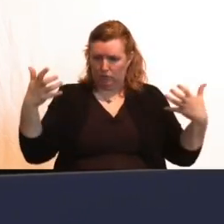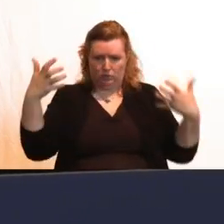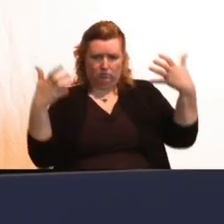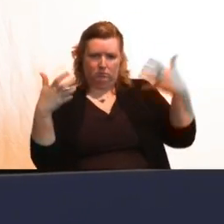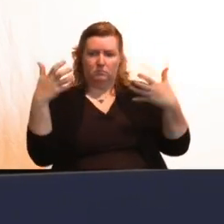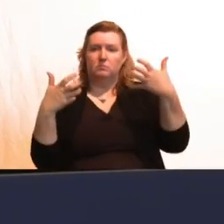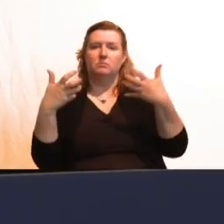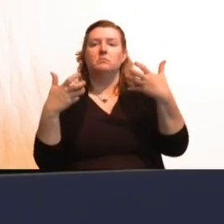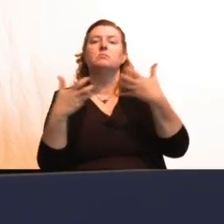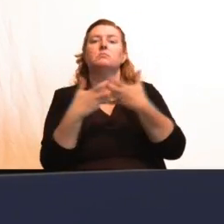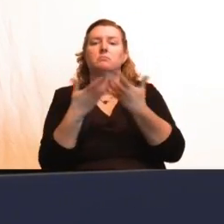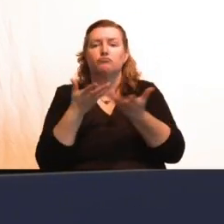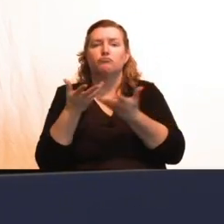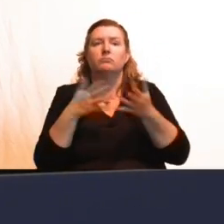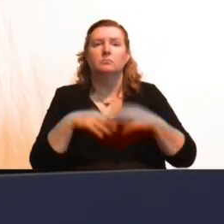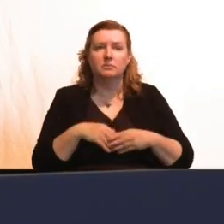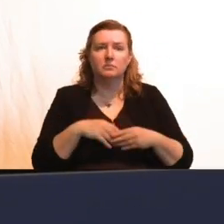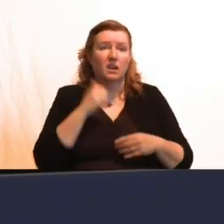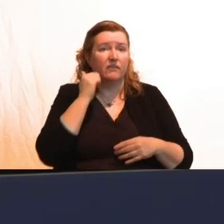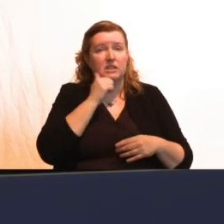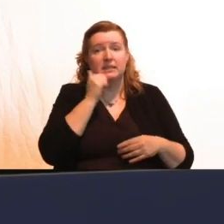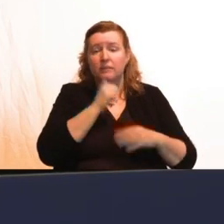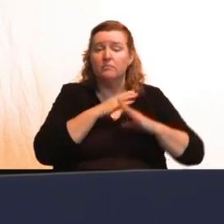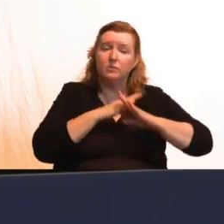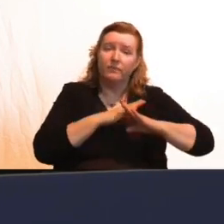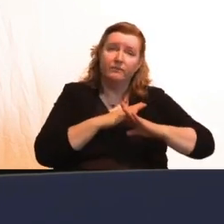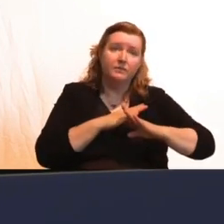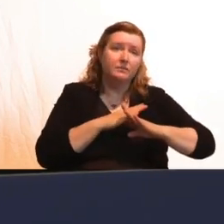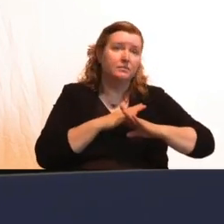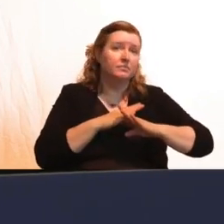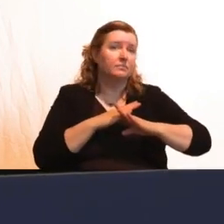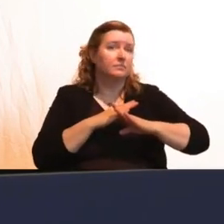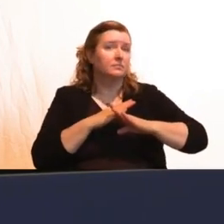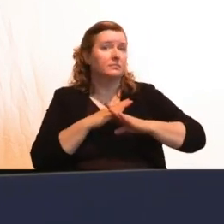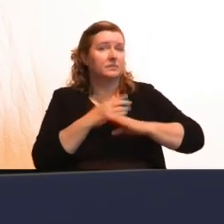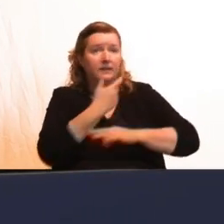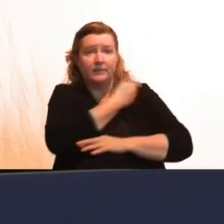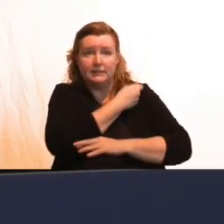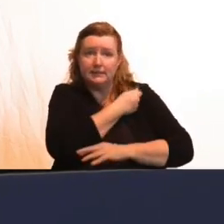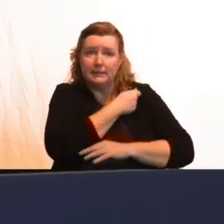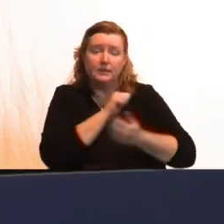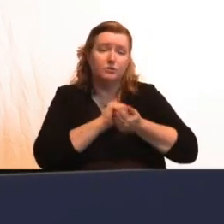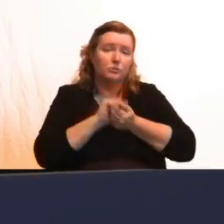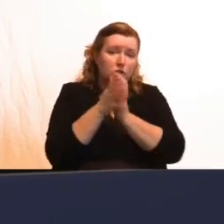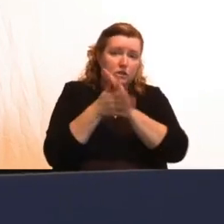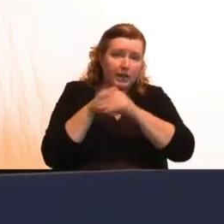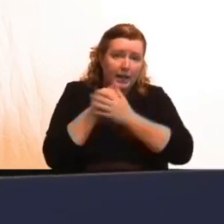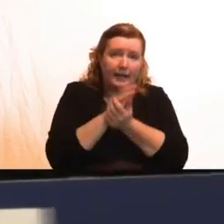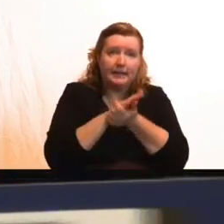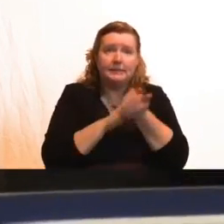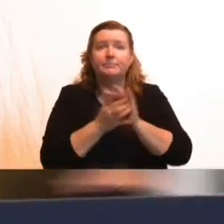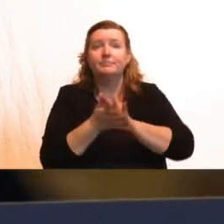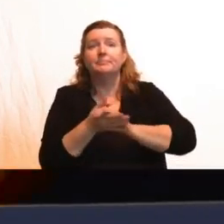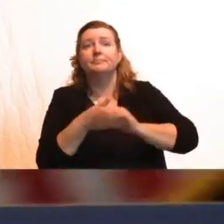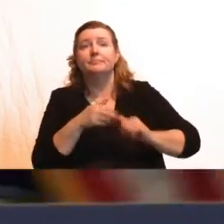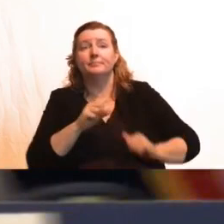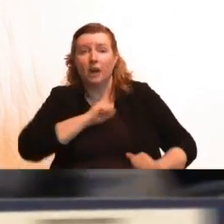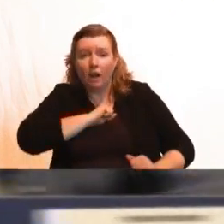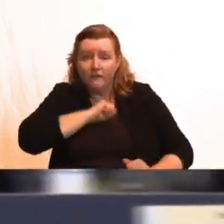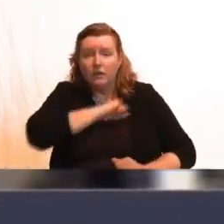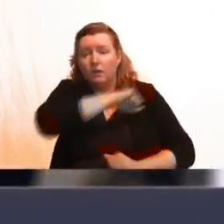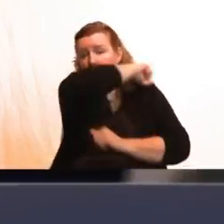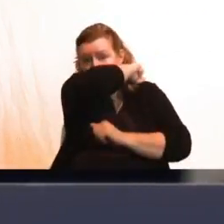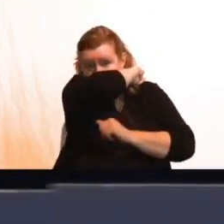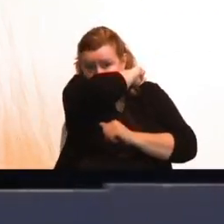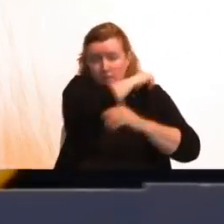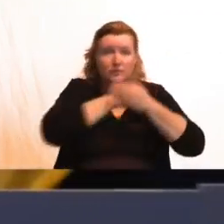those steps to promote the healthy behaviors that promote a healthy community. Thank you for that, and thank you for your very gracious